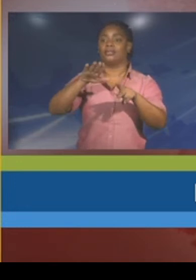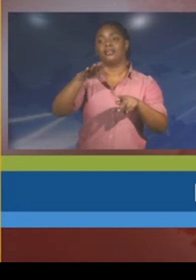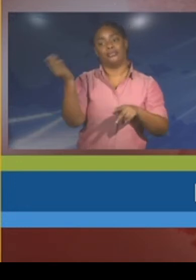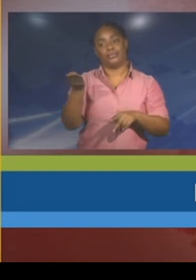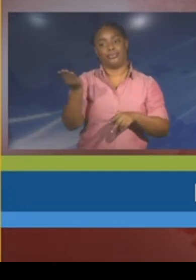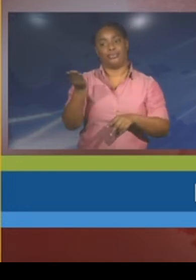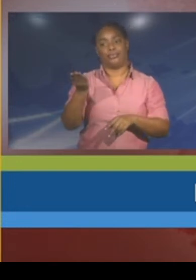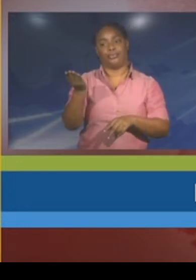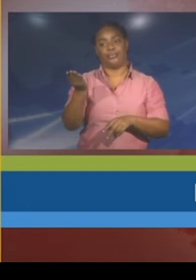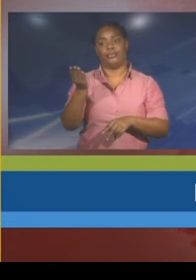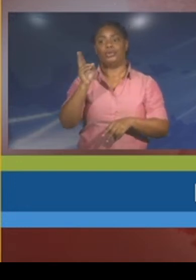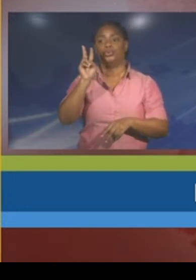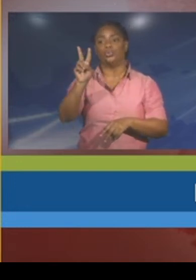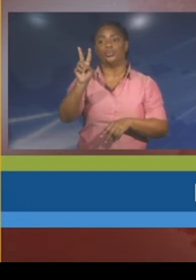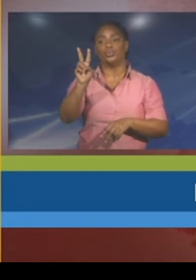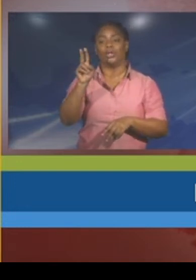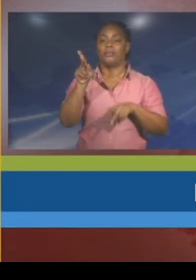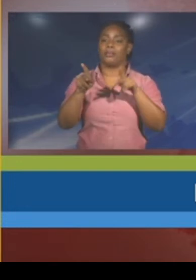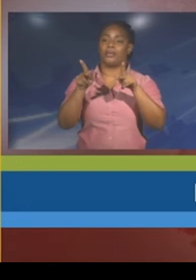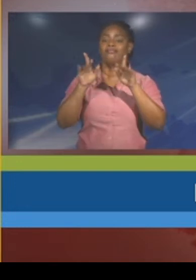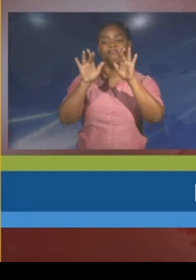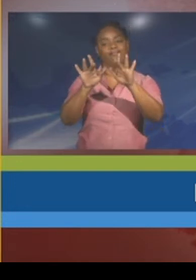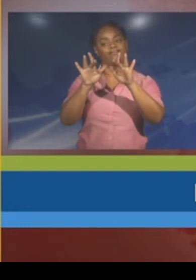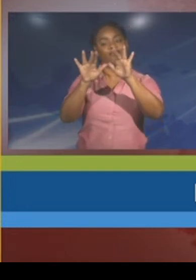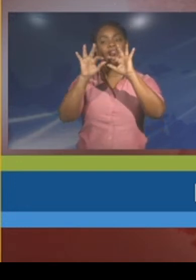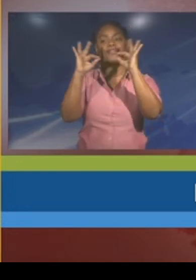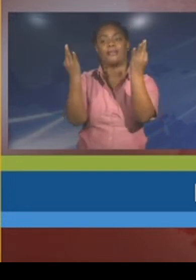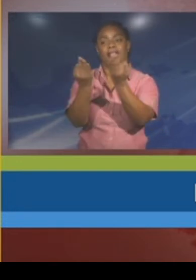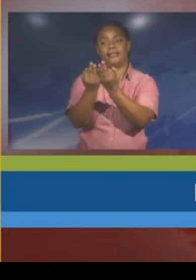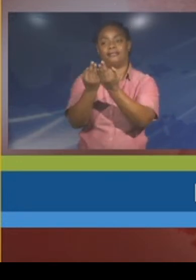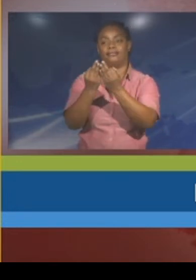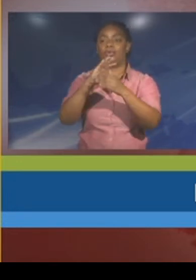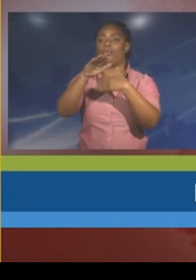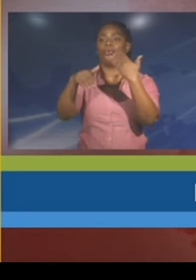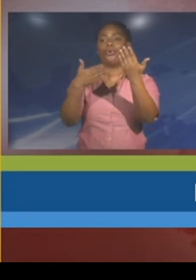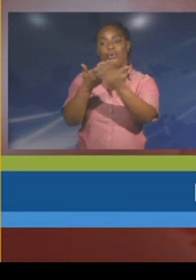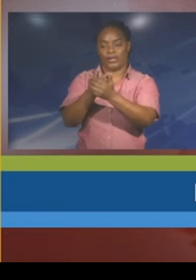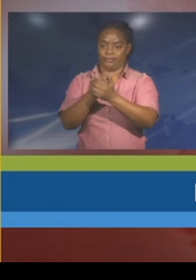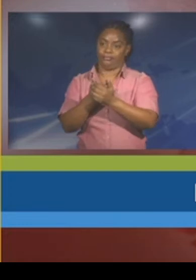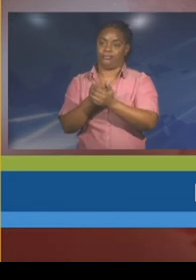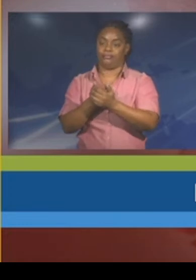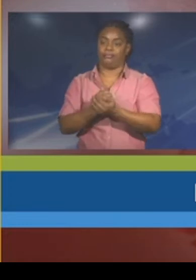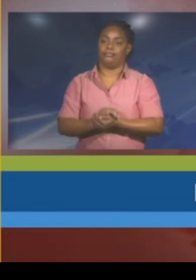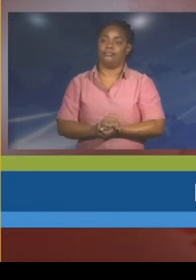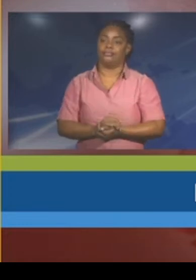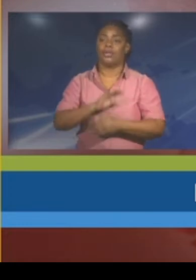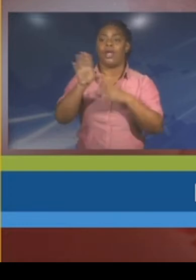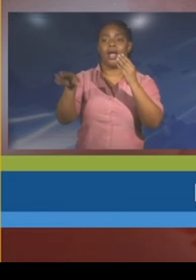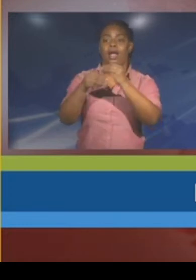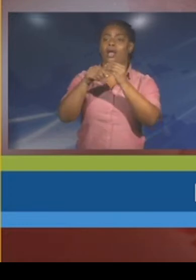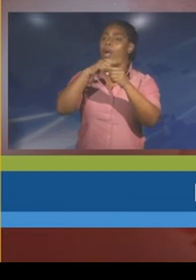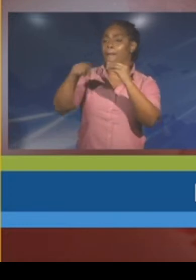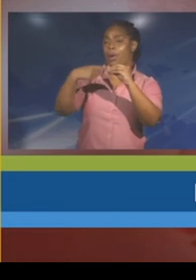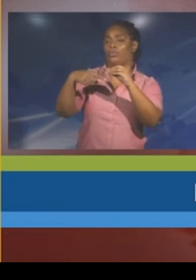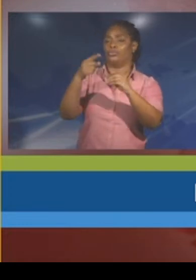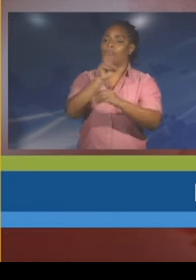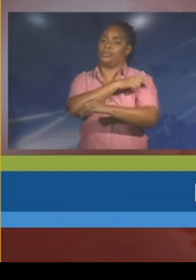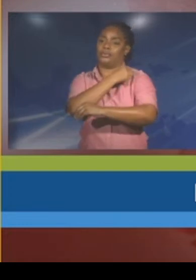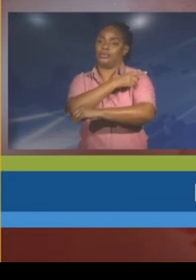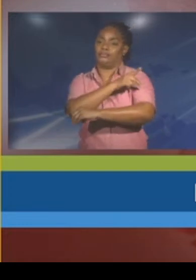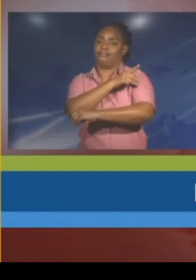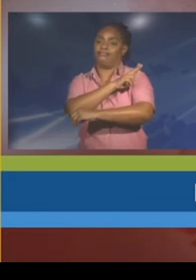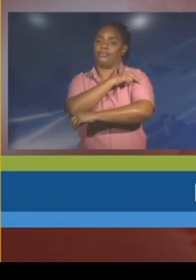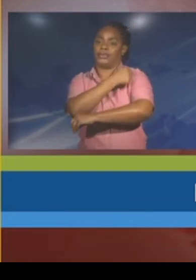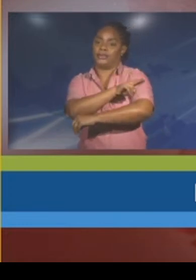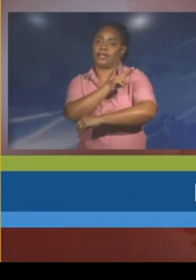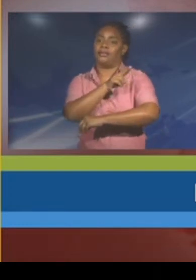that period, 2. Condolences to the families of those individuals. The total patients at hospital are now at